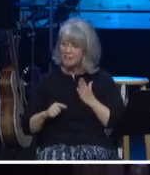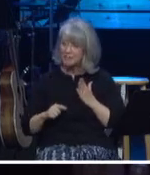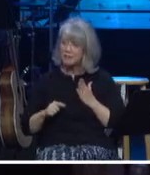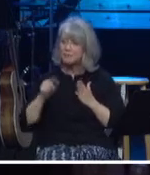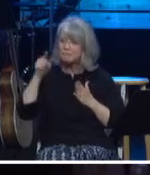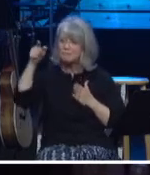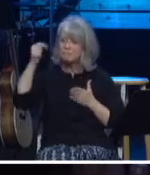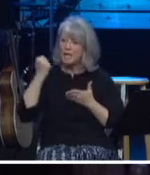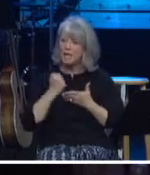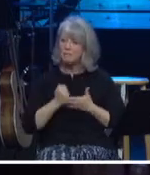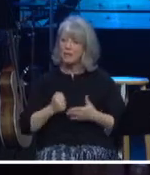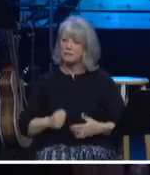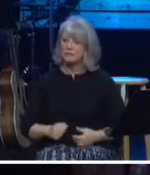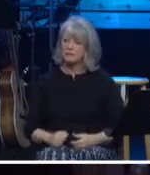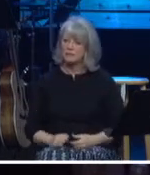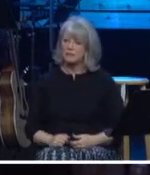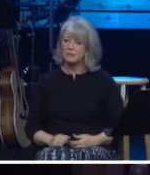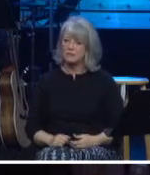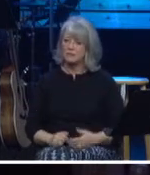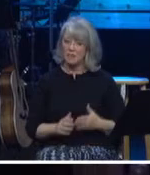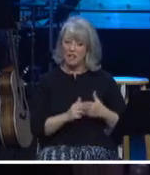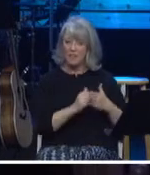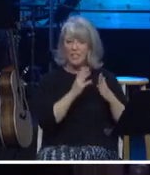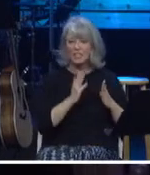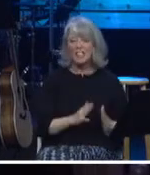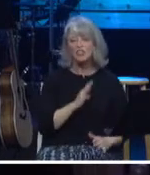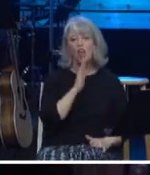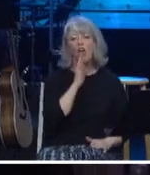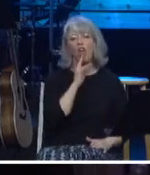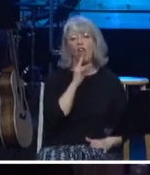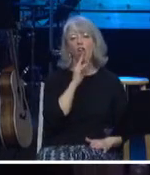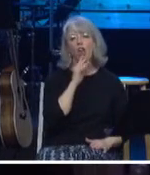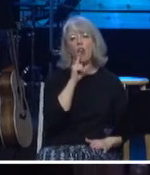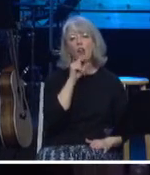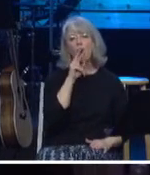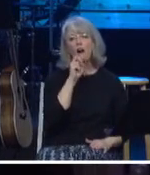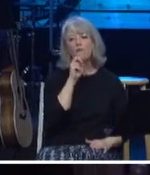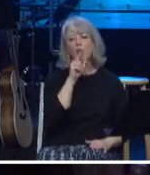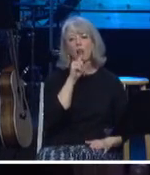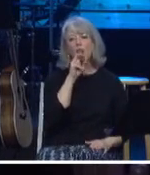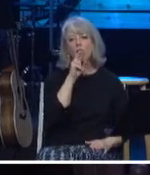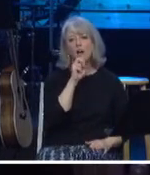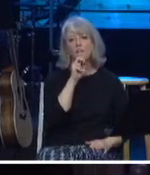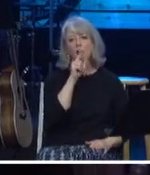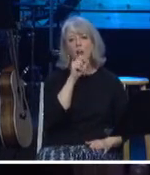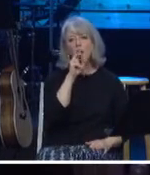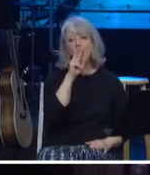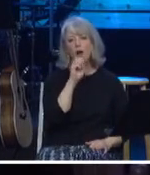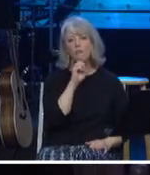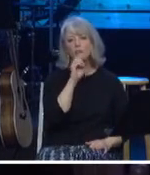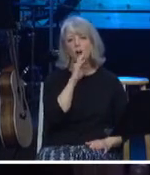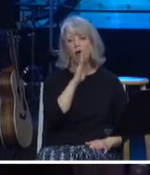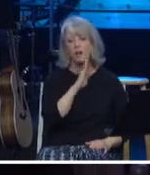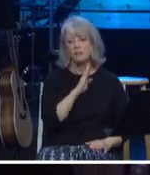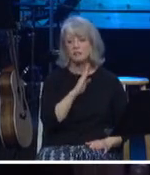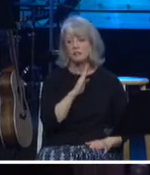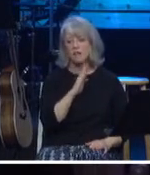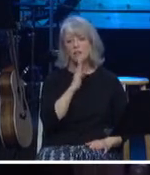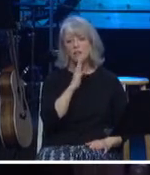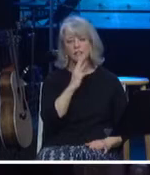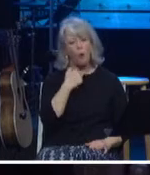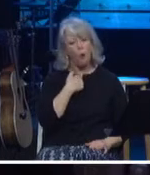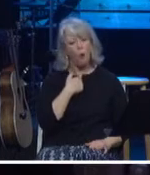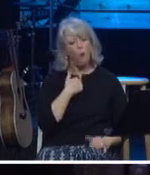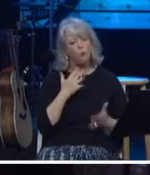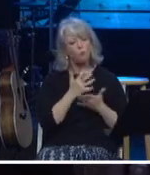These leaders, they had a love for God on their lips. They had a love for God on their lips. They claimed to love the